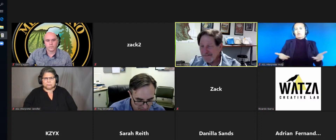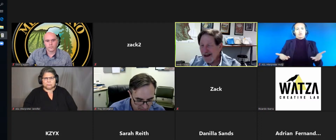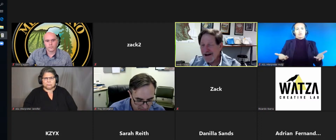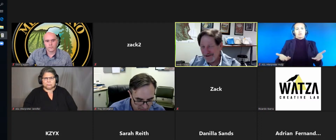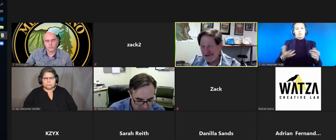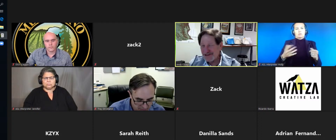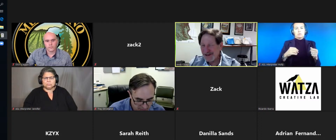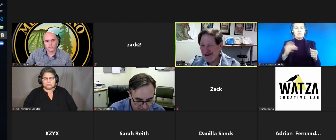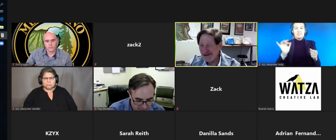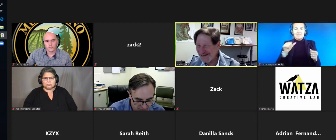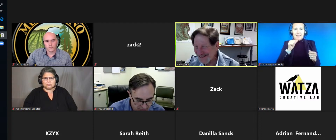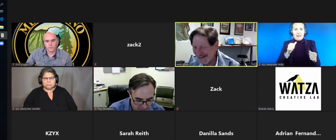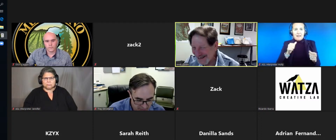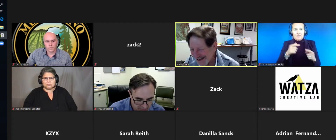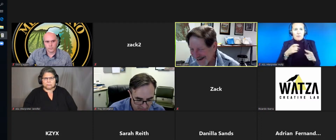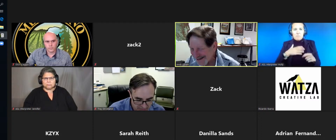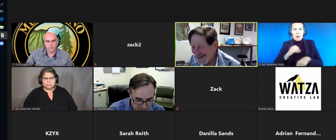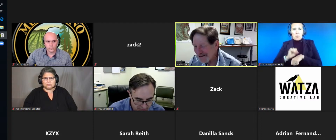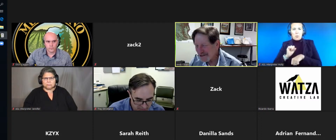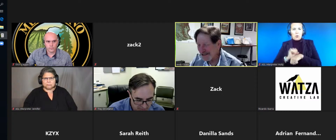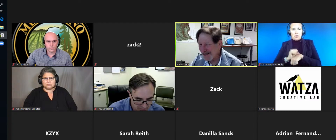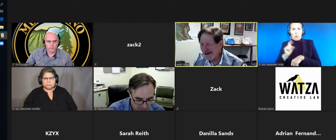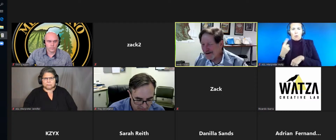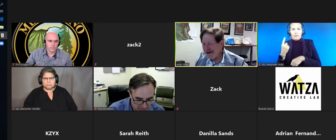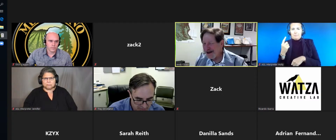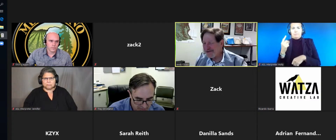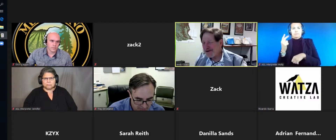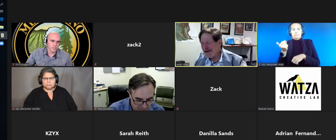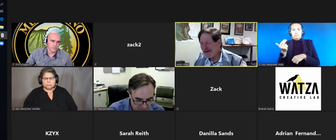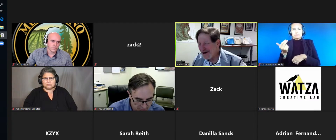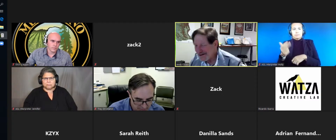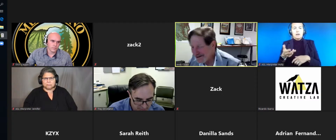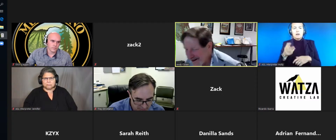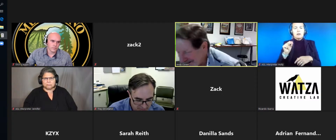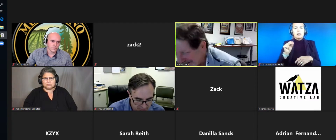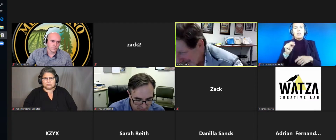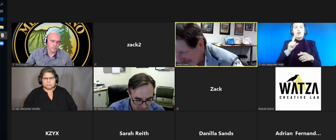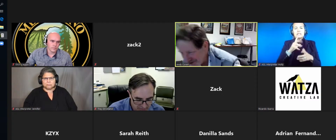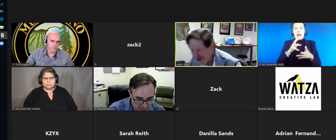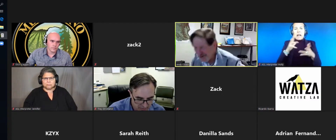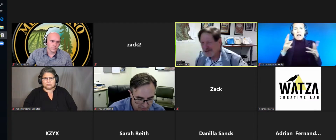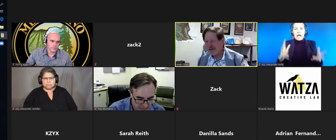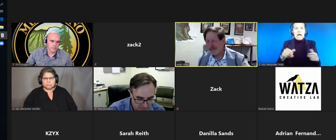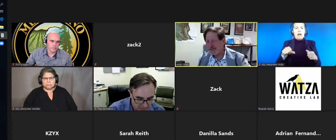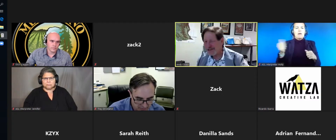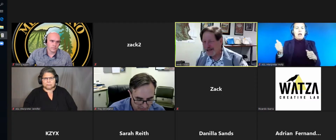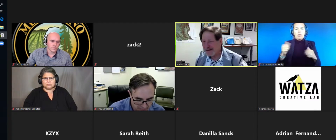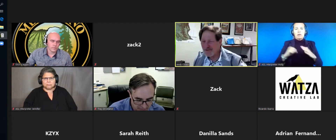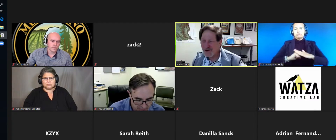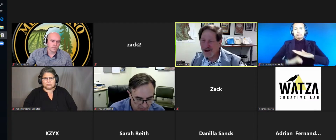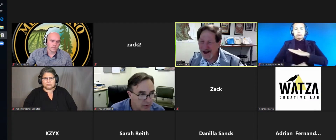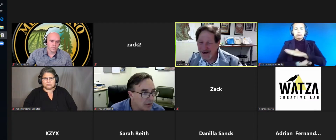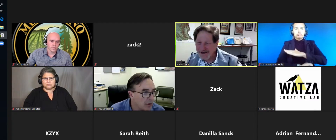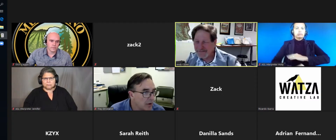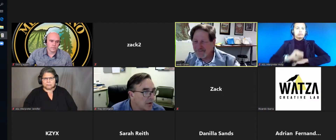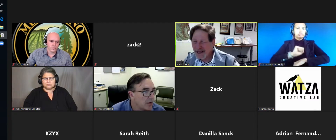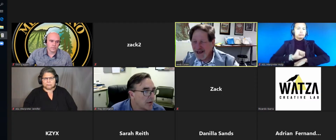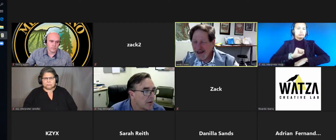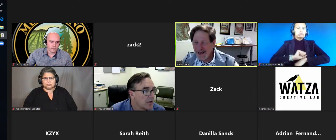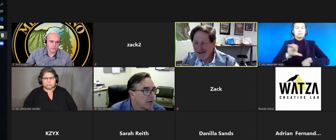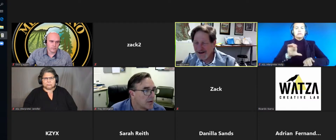my efforts alone. Let me tell you that. There's a lot of the groundwork and a lot of the doings was done before I got